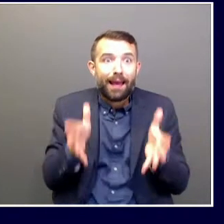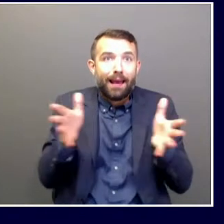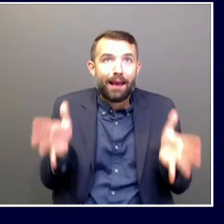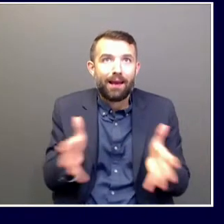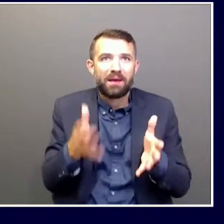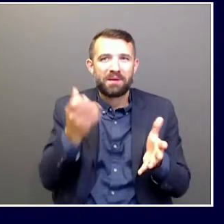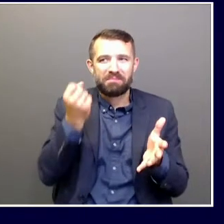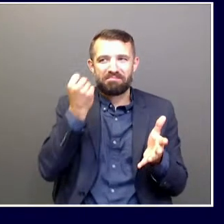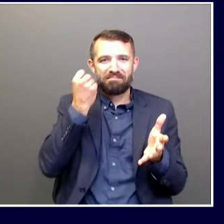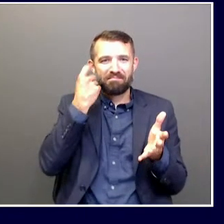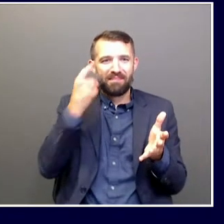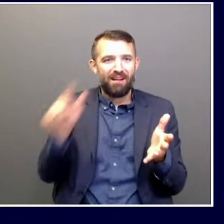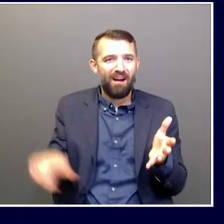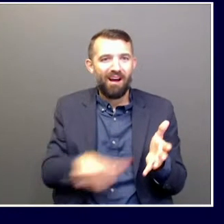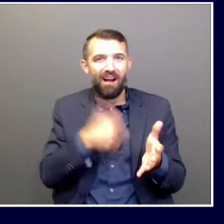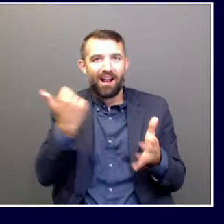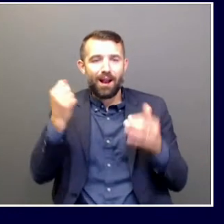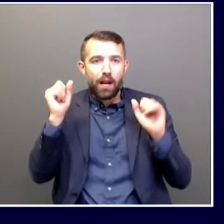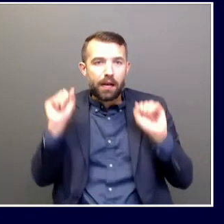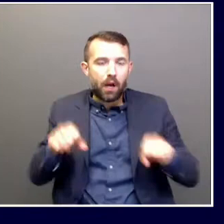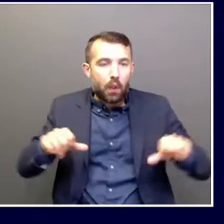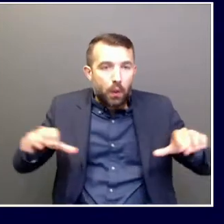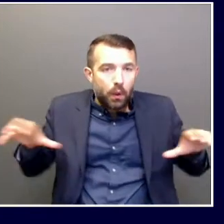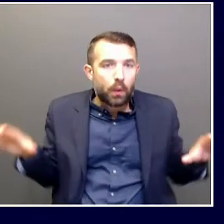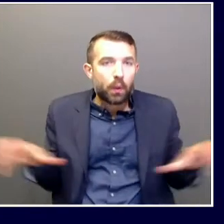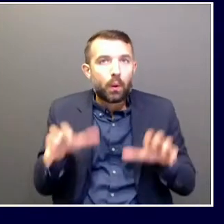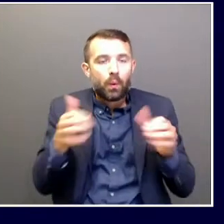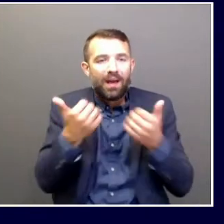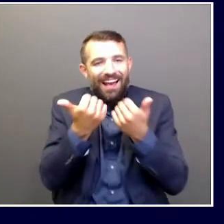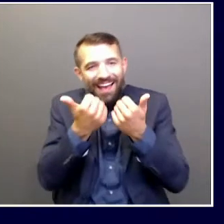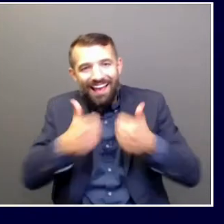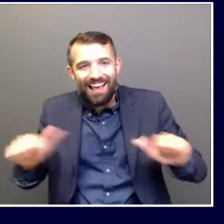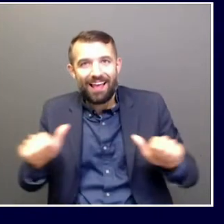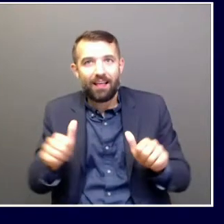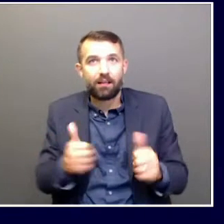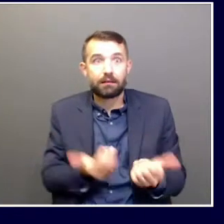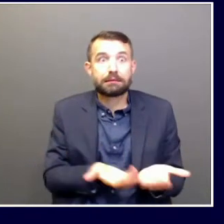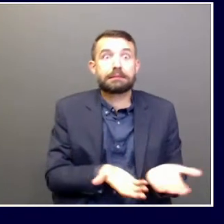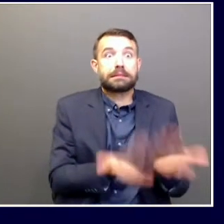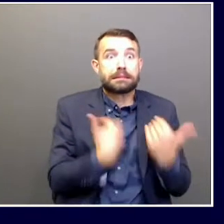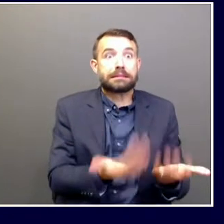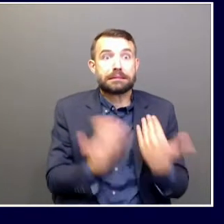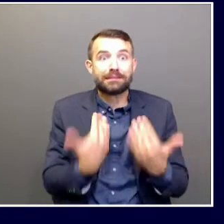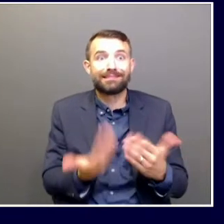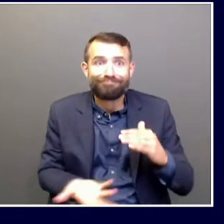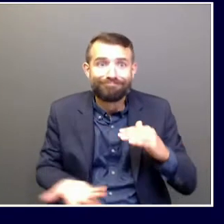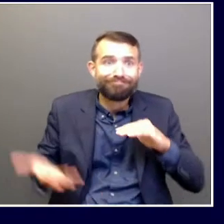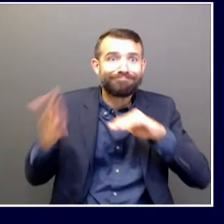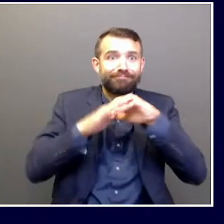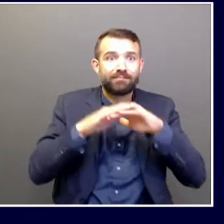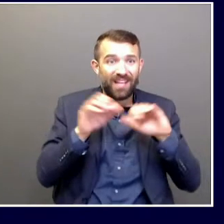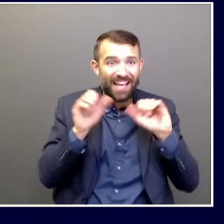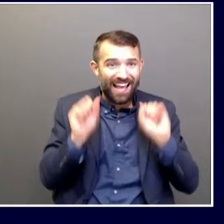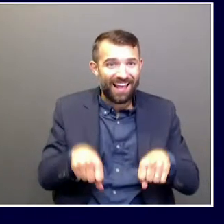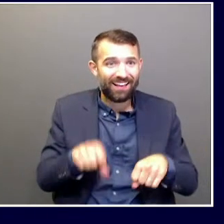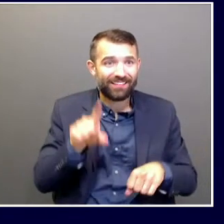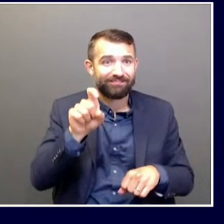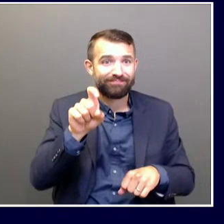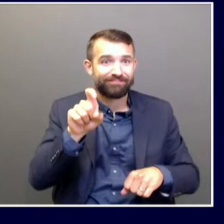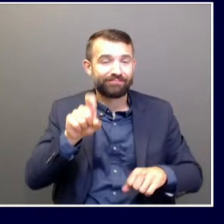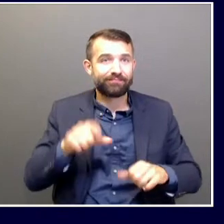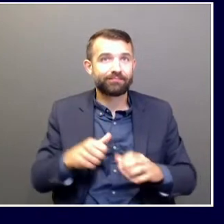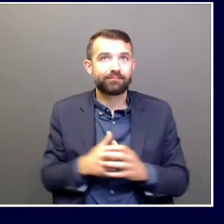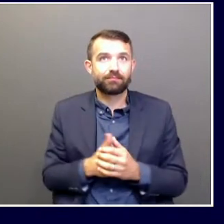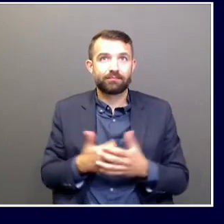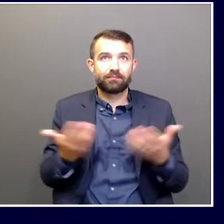misinformation specifically, especially as we head toward winter? Well, thanks, Annie, for the question. I mean, we're vaccinating more than 2,000 people a